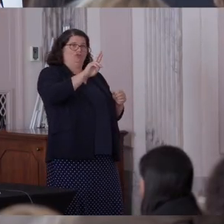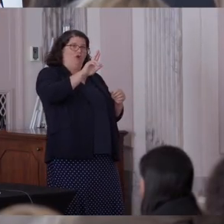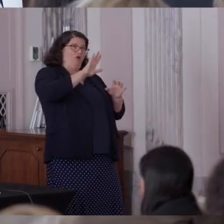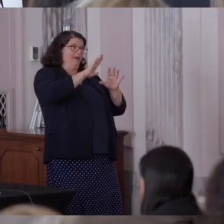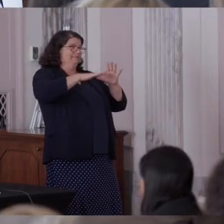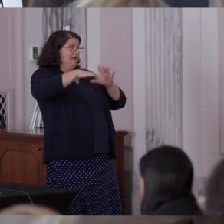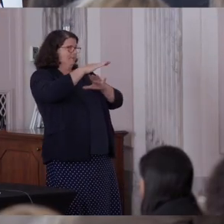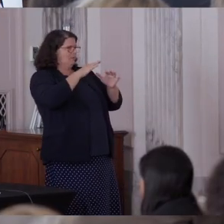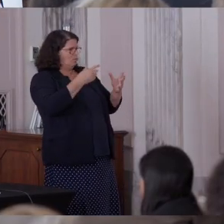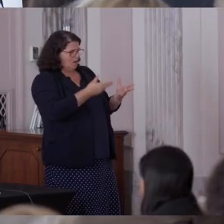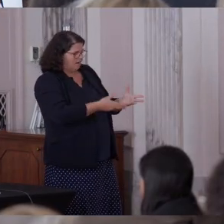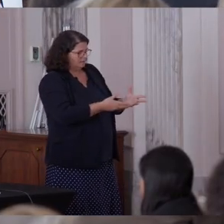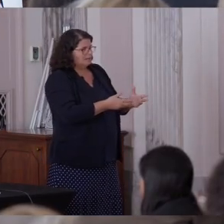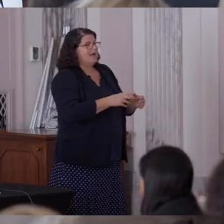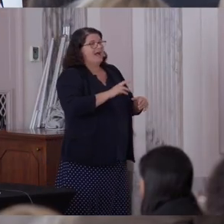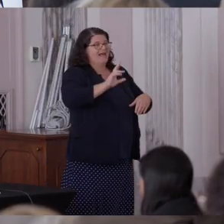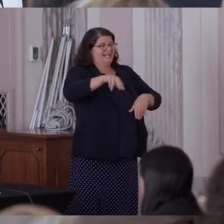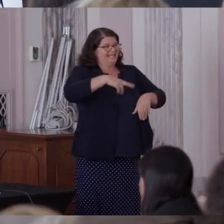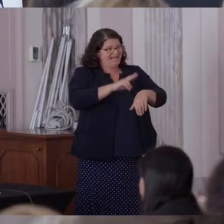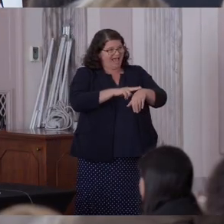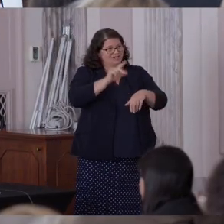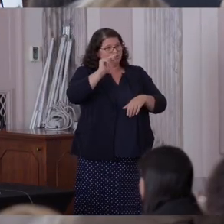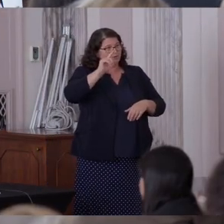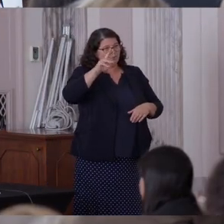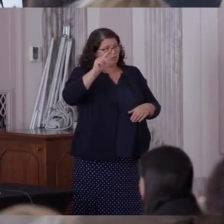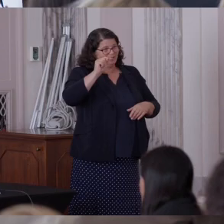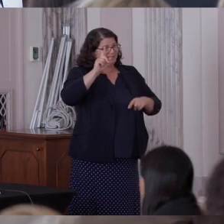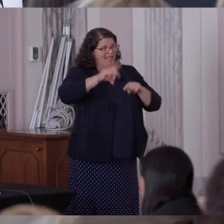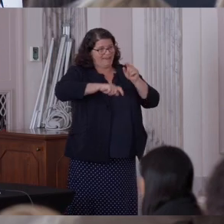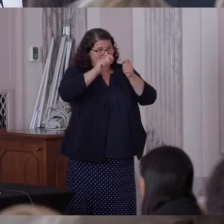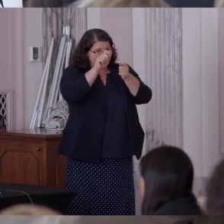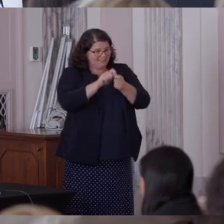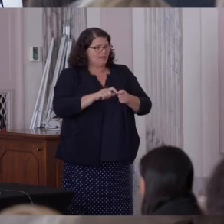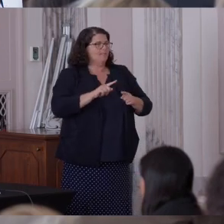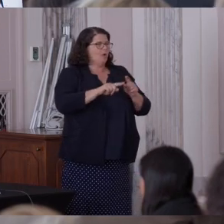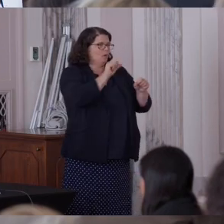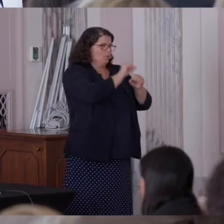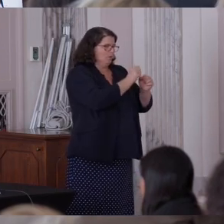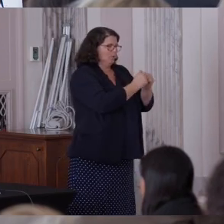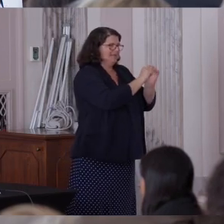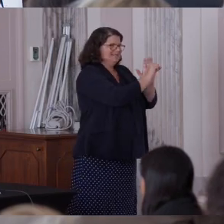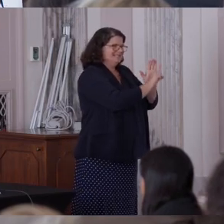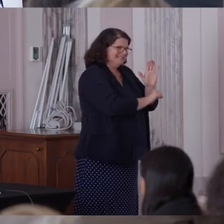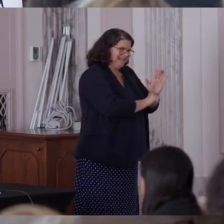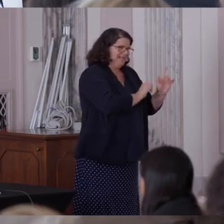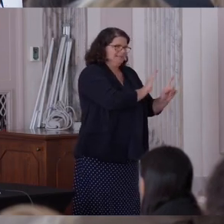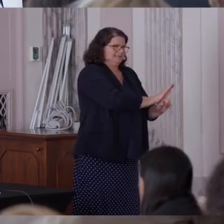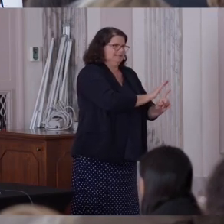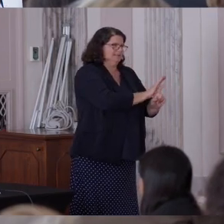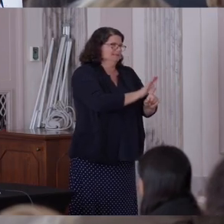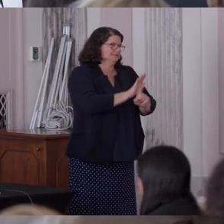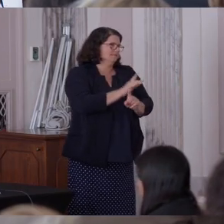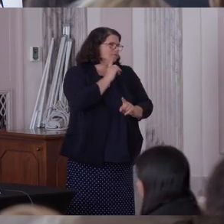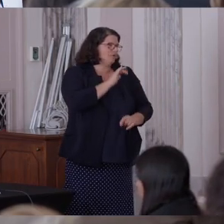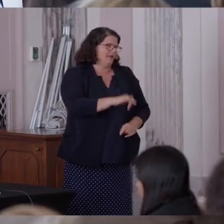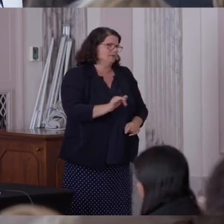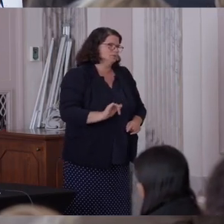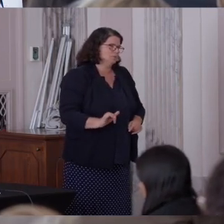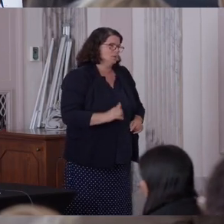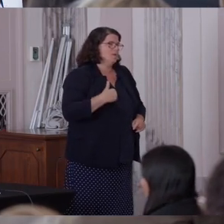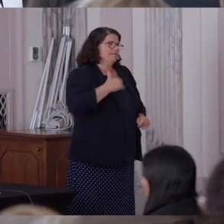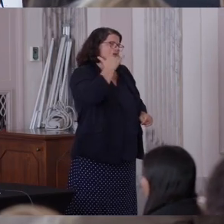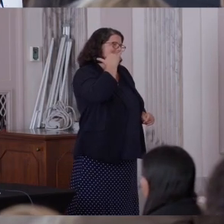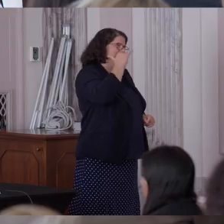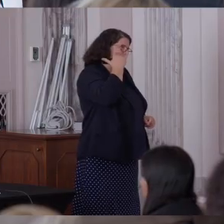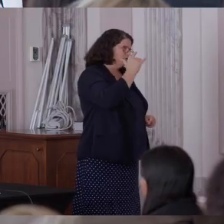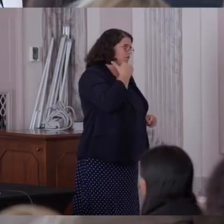national toolkit can't get that detailed. We're working in California with a group called the Stay Covered California Coalition. Shout out to Homebase